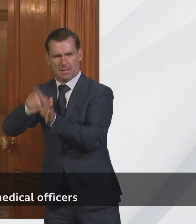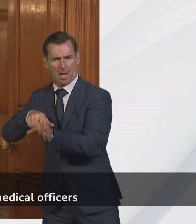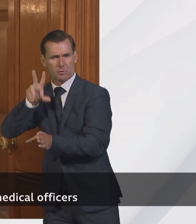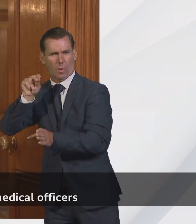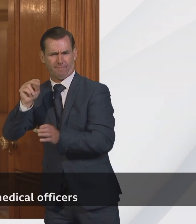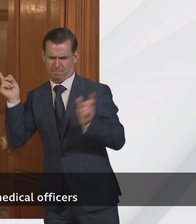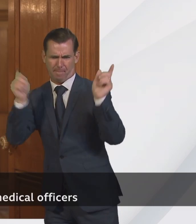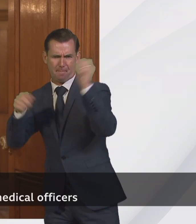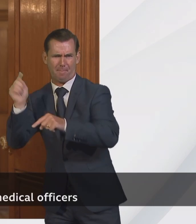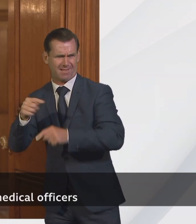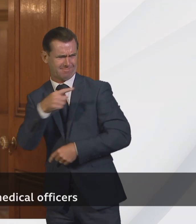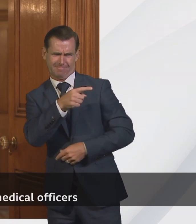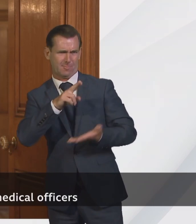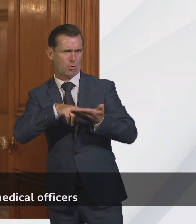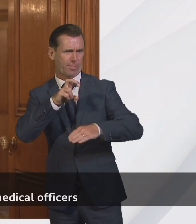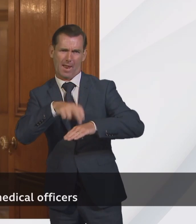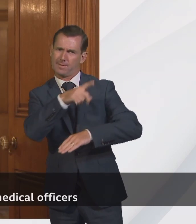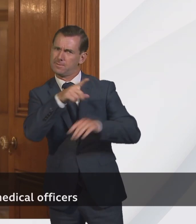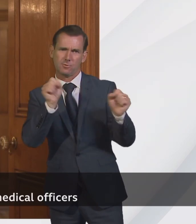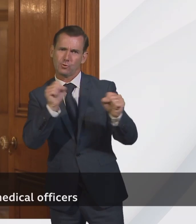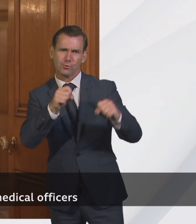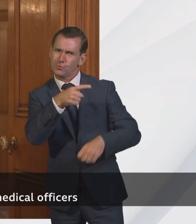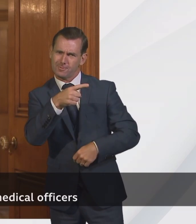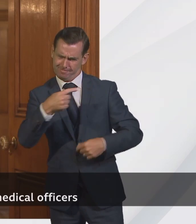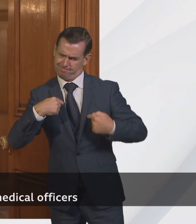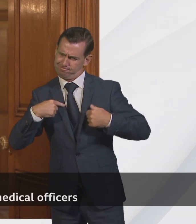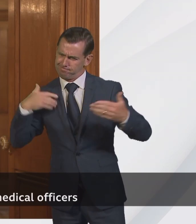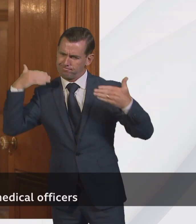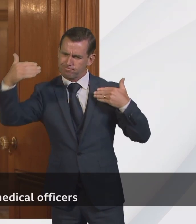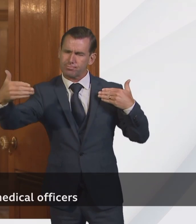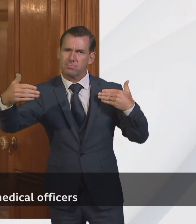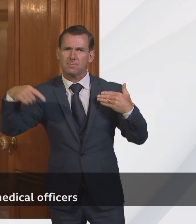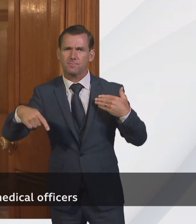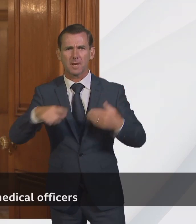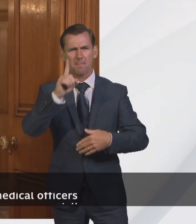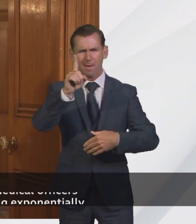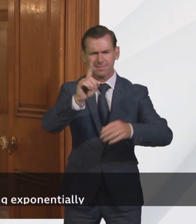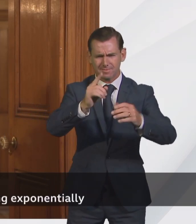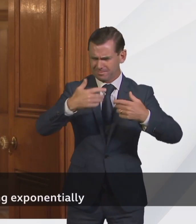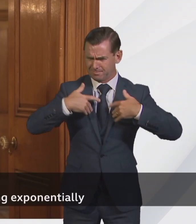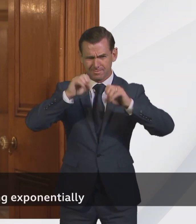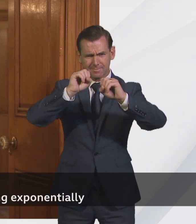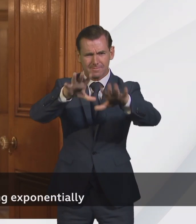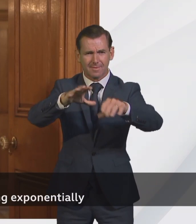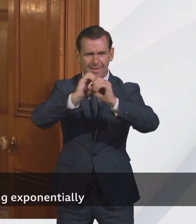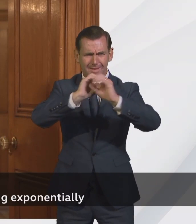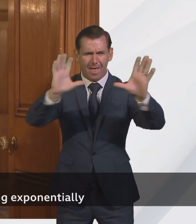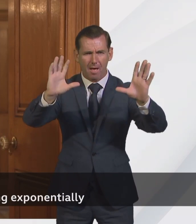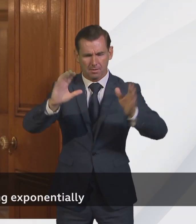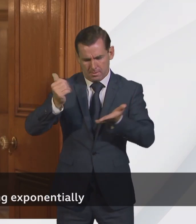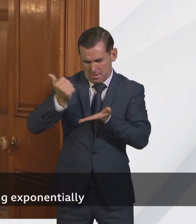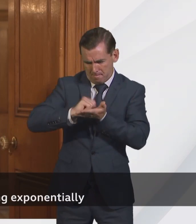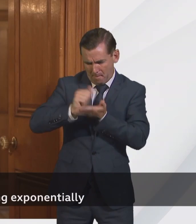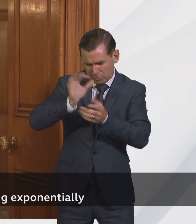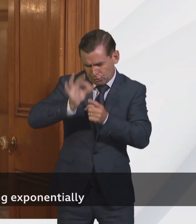So we're much further ahead than Northern Ireland. But this is why we've said clearly that we're going to be publishing the further